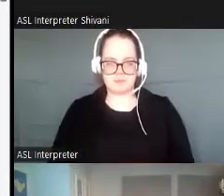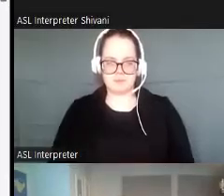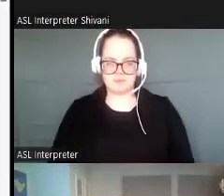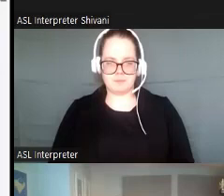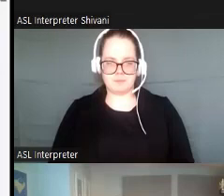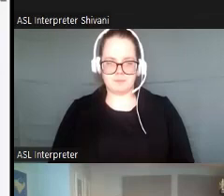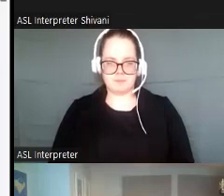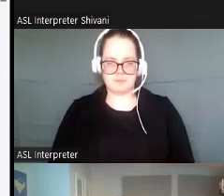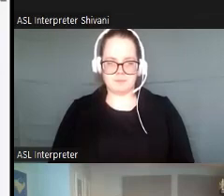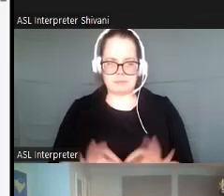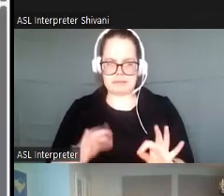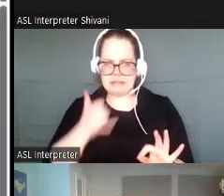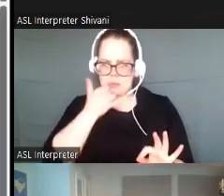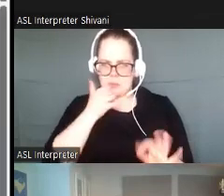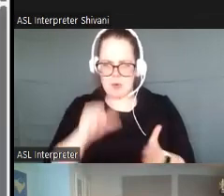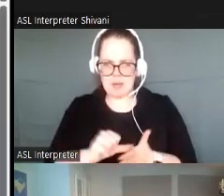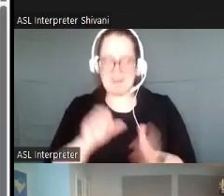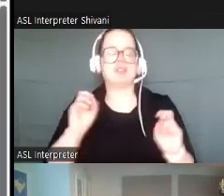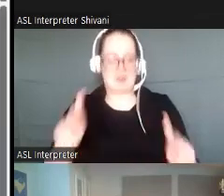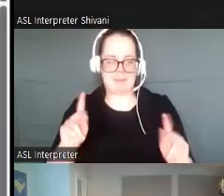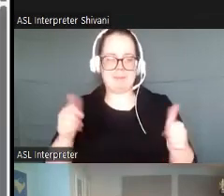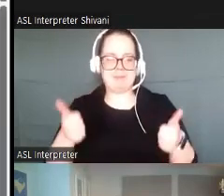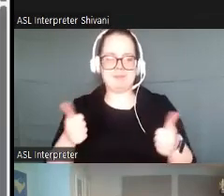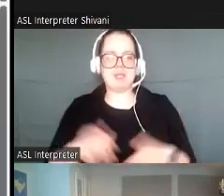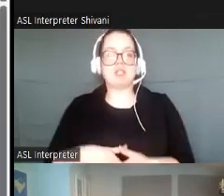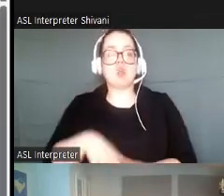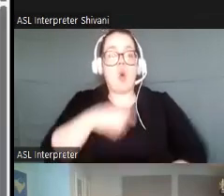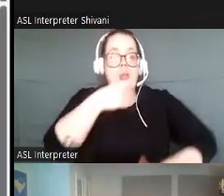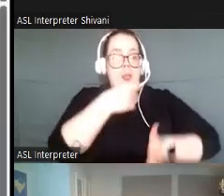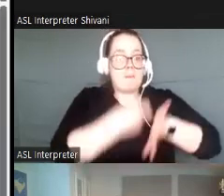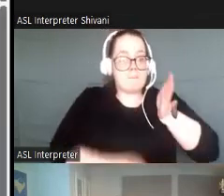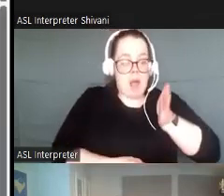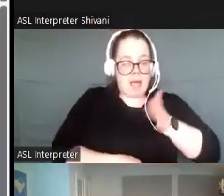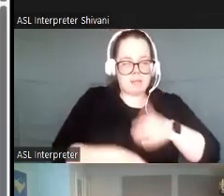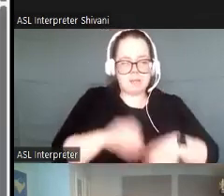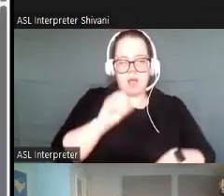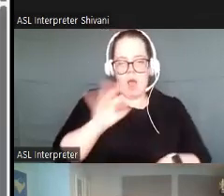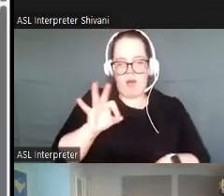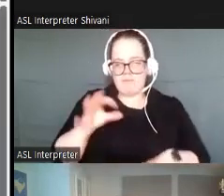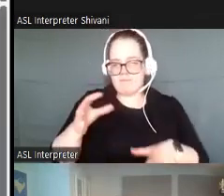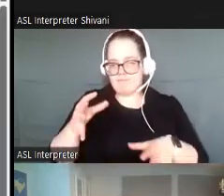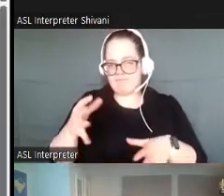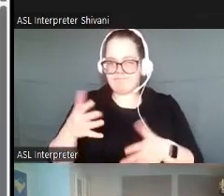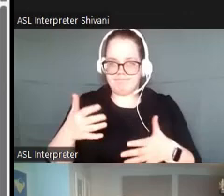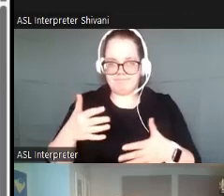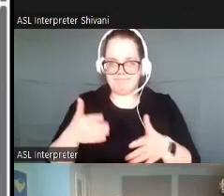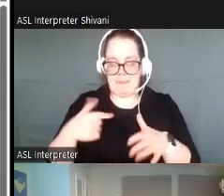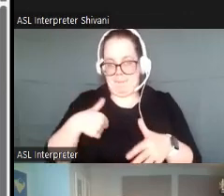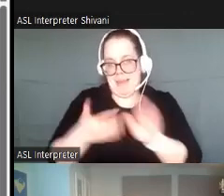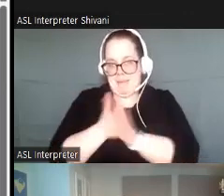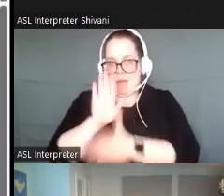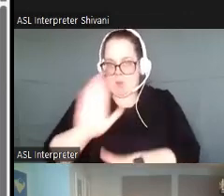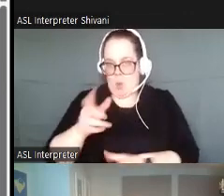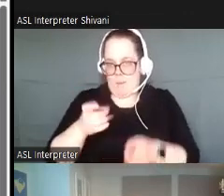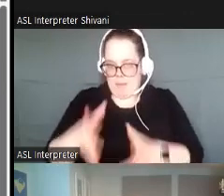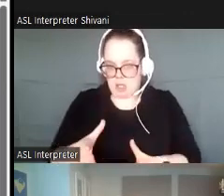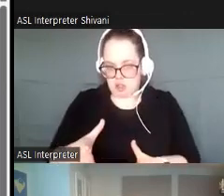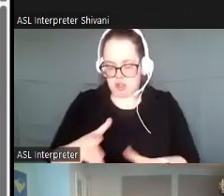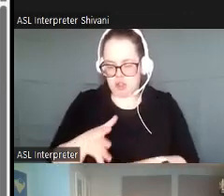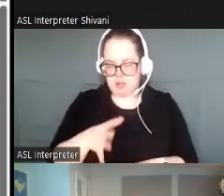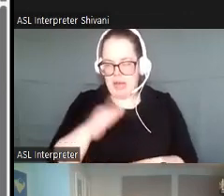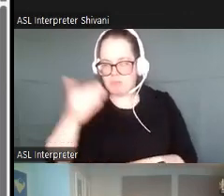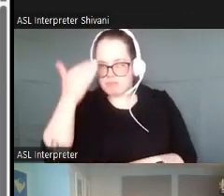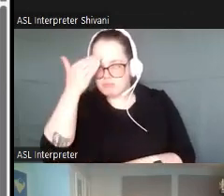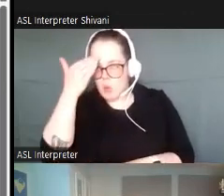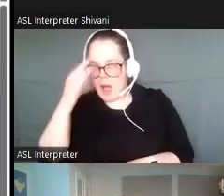I'm on the wrong page first. Okay, so the price of obtaining management for me is, and I'm doing all,